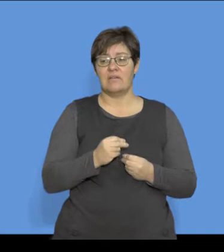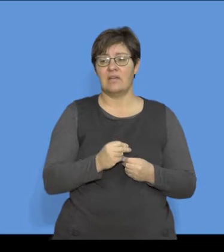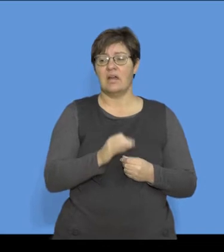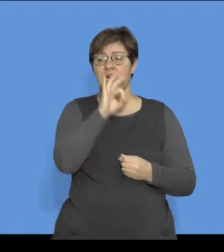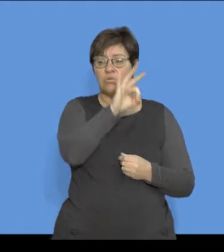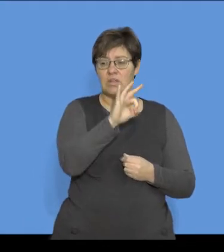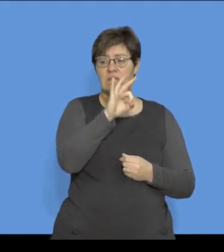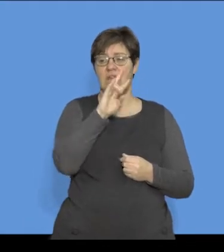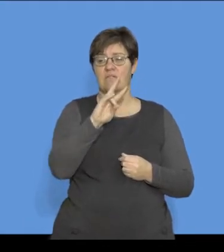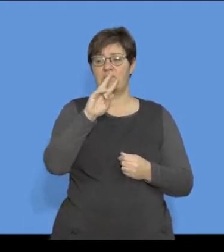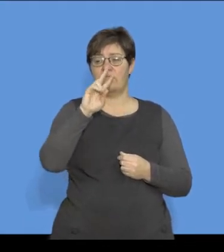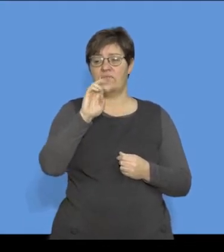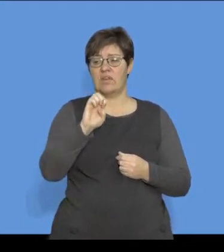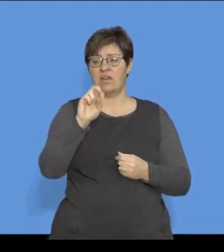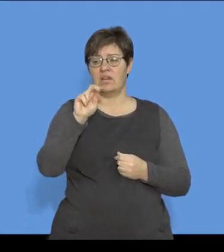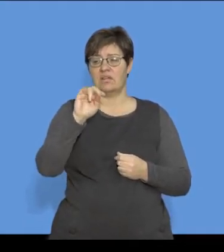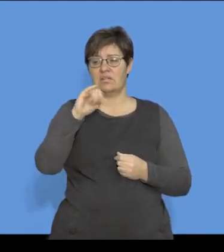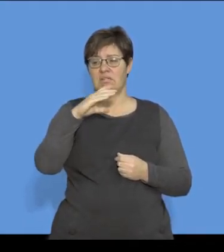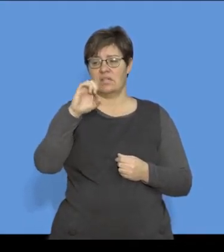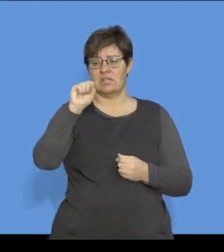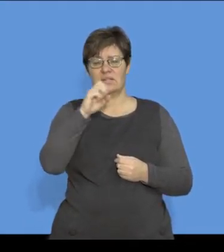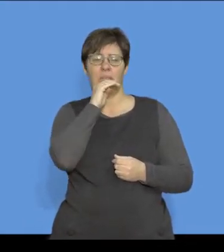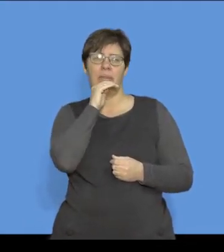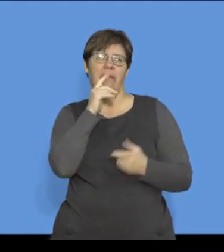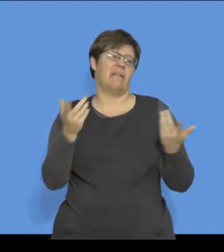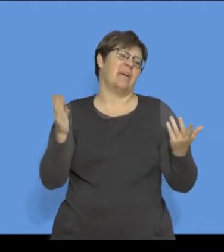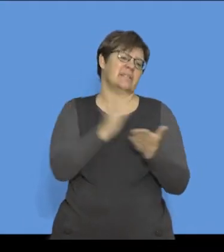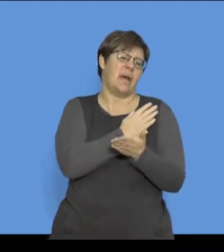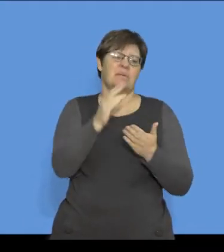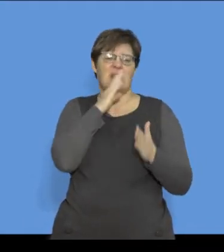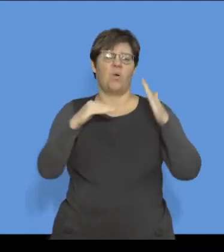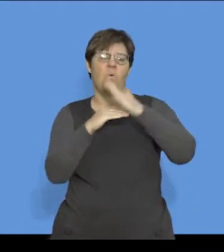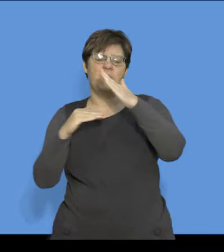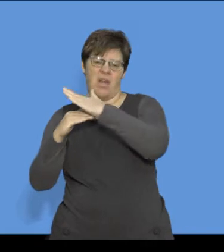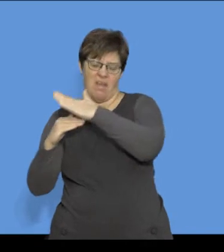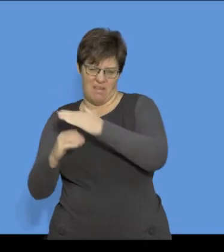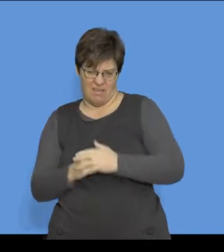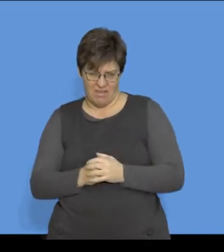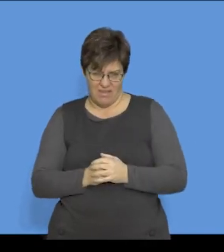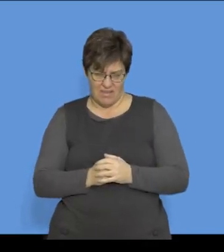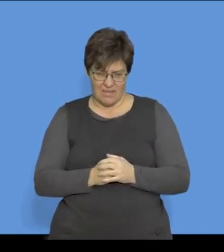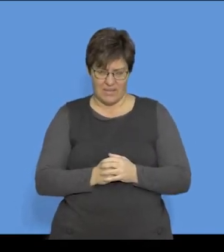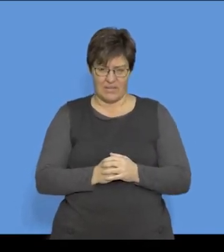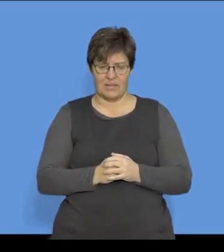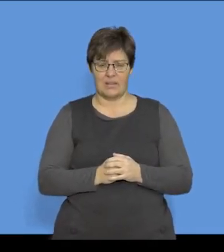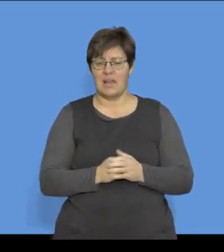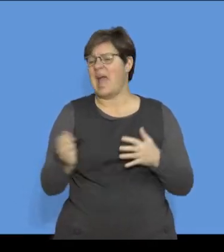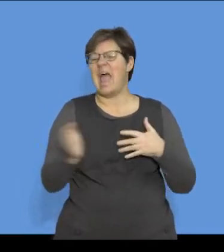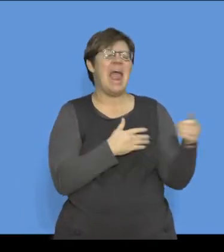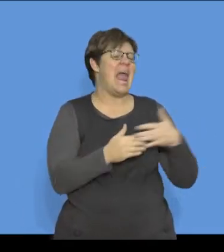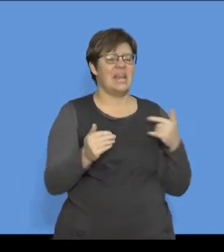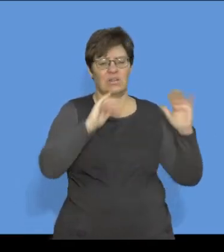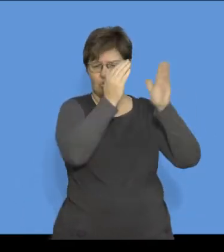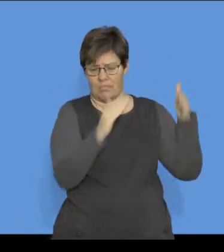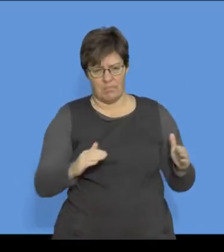vertices. Some people claim these are corners, right? So these are corners of your shape. Any shape for that